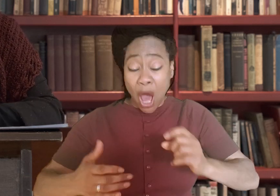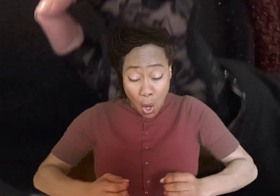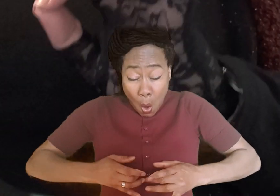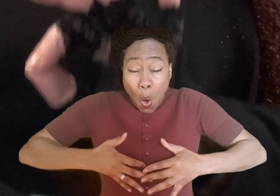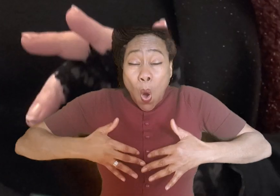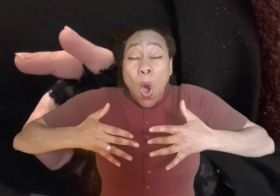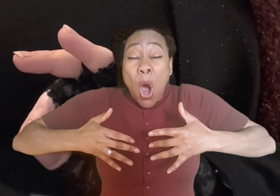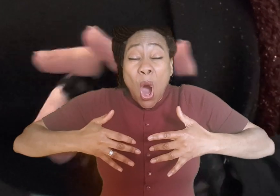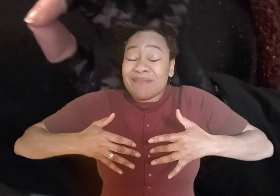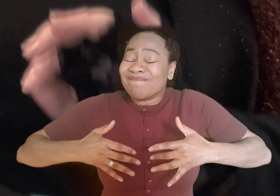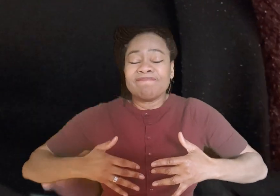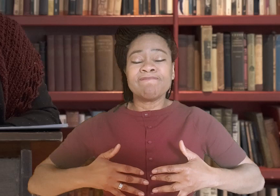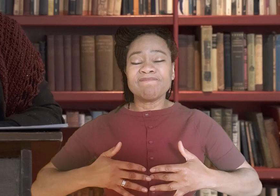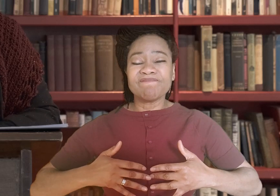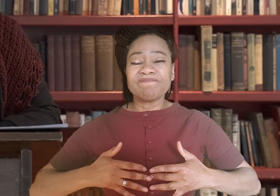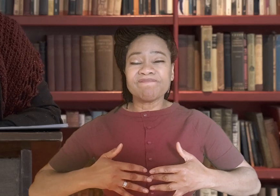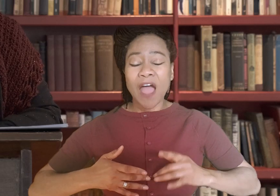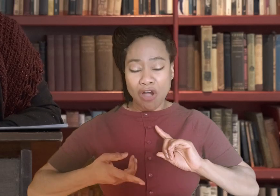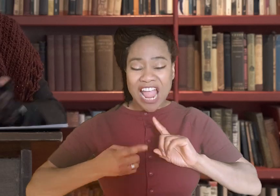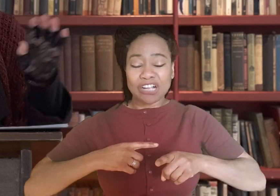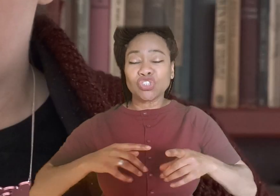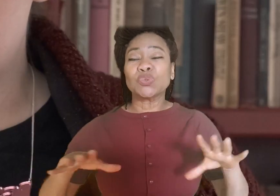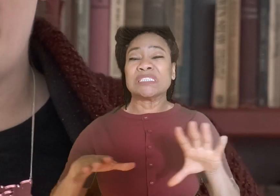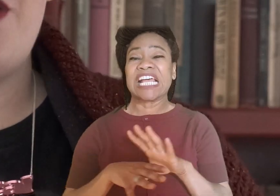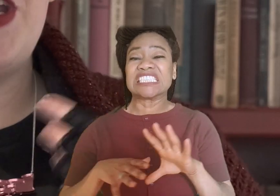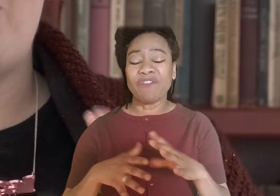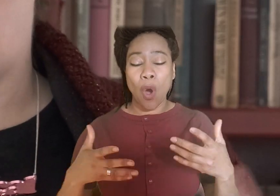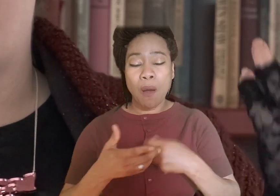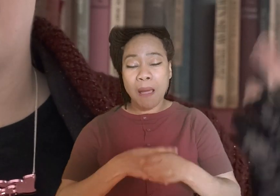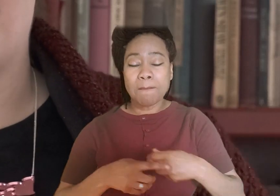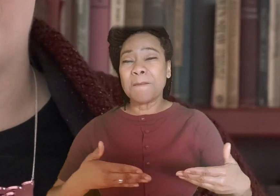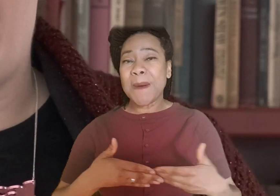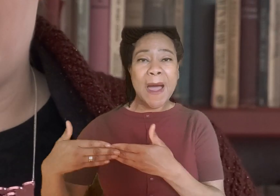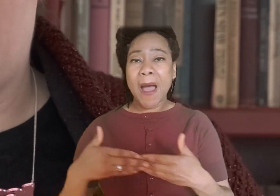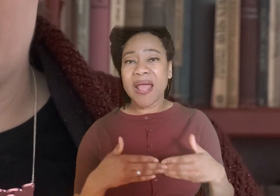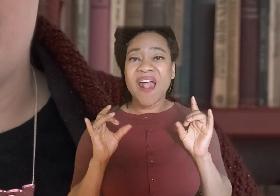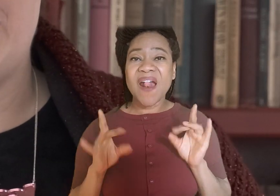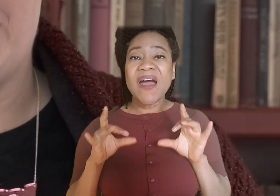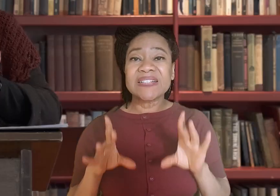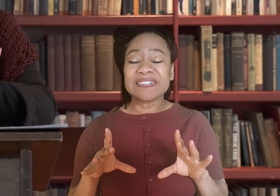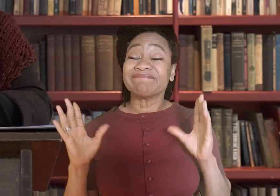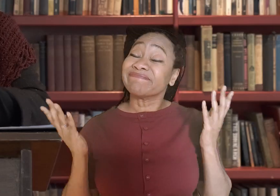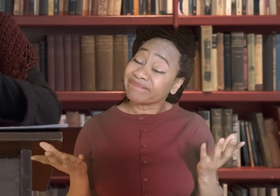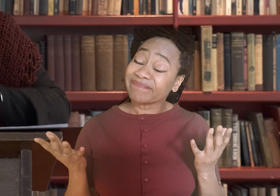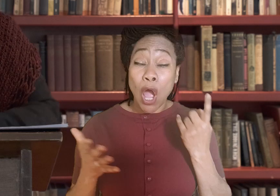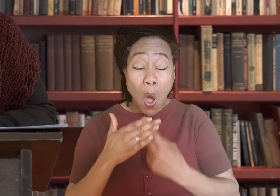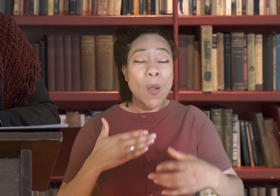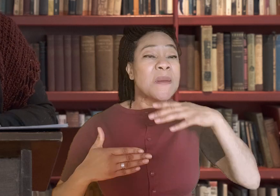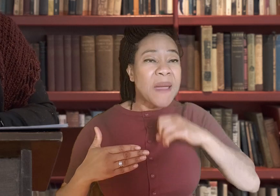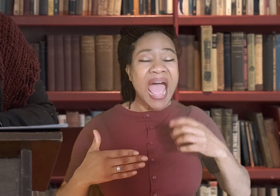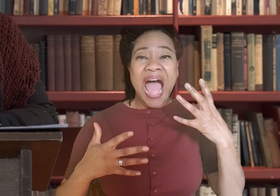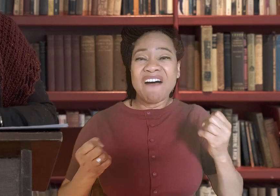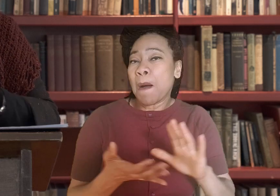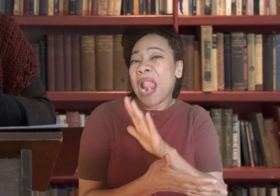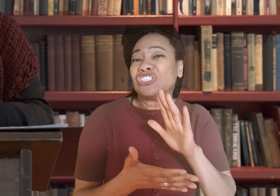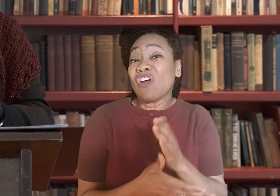entirely practical and mechanical reaction to sex, the Mary Poppins of sexual activity. Only men gained